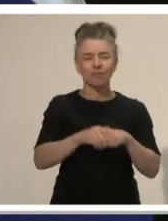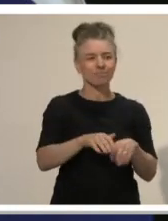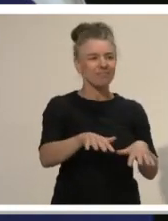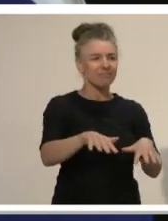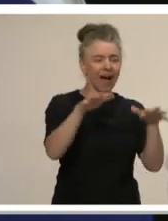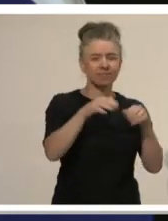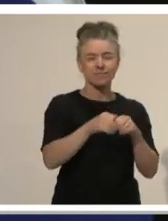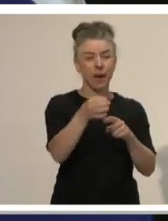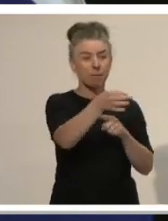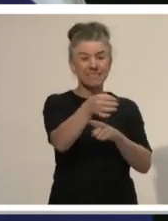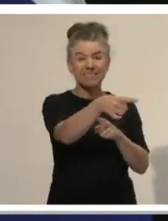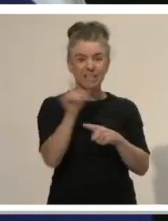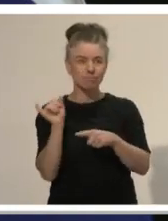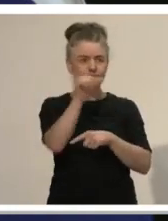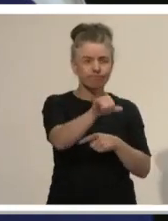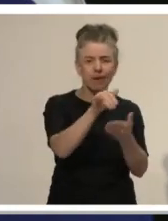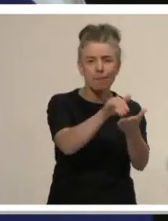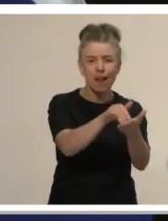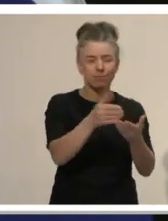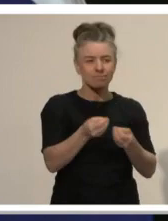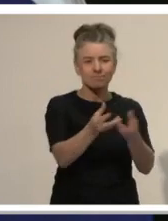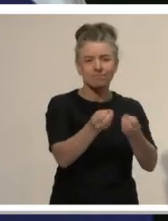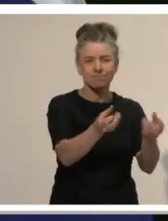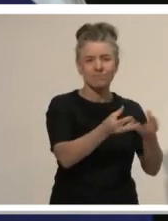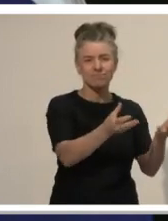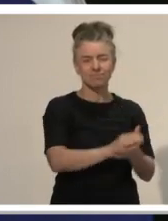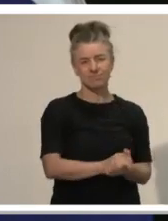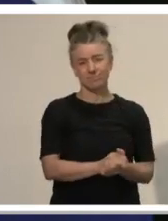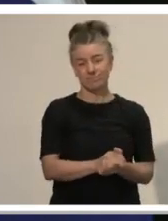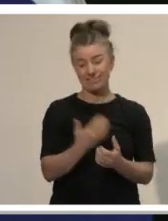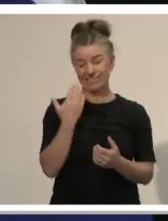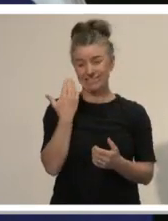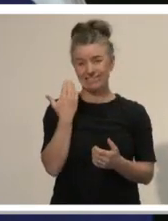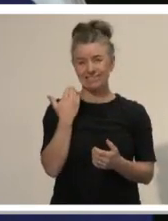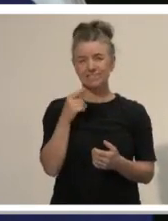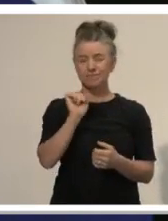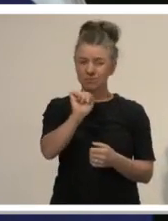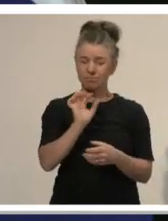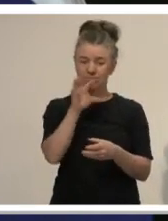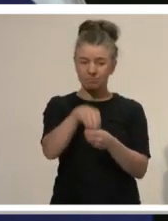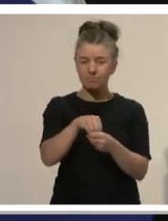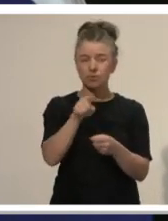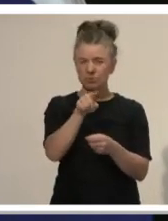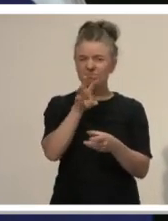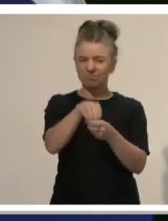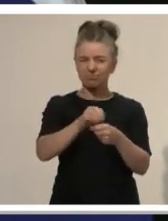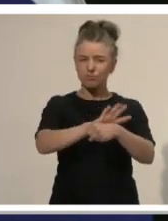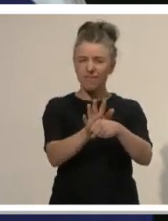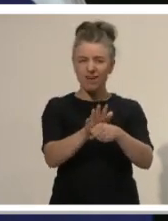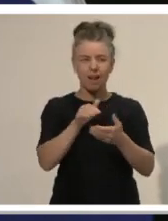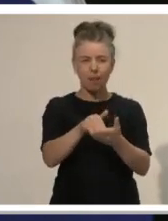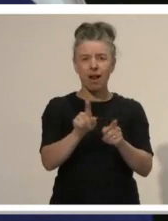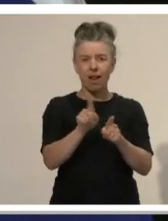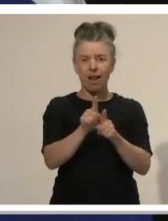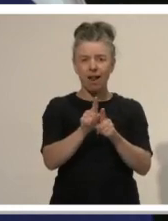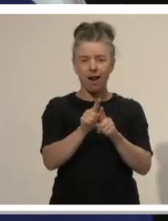Pacific neighbours, to reflect our strength of spirit across the world, and more recently, for your work on COVID-19. Some 60